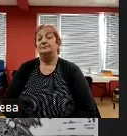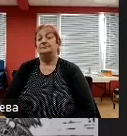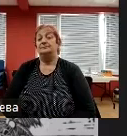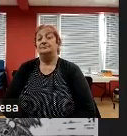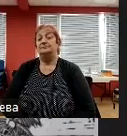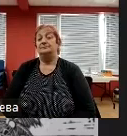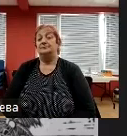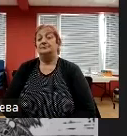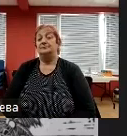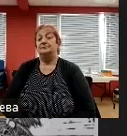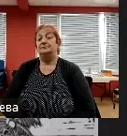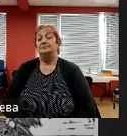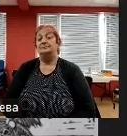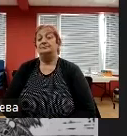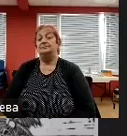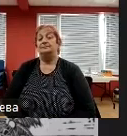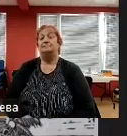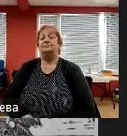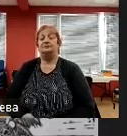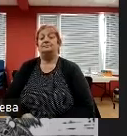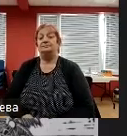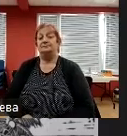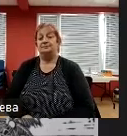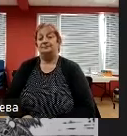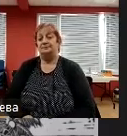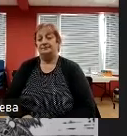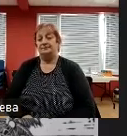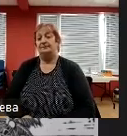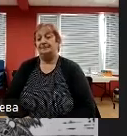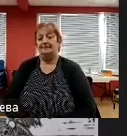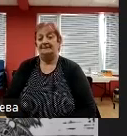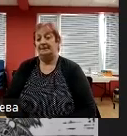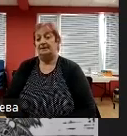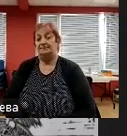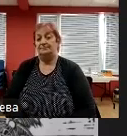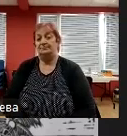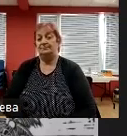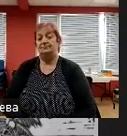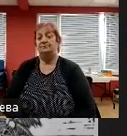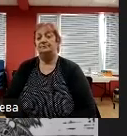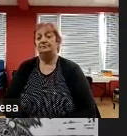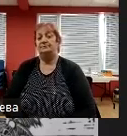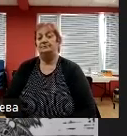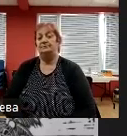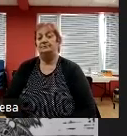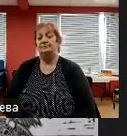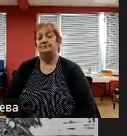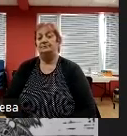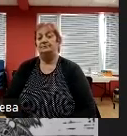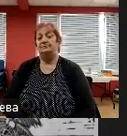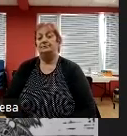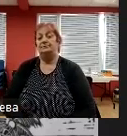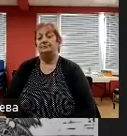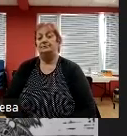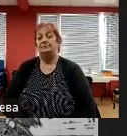publishing. For most of them, it's pretty basic. It's like italic or bold. But some